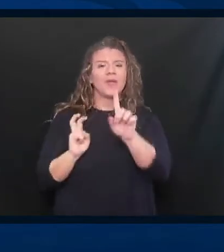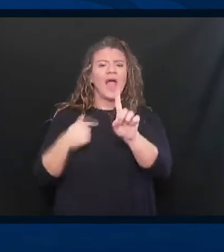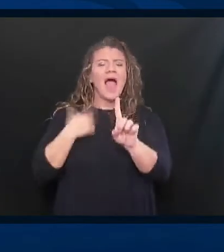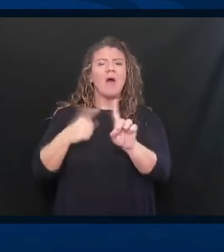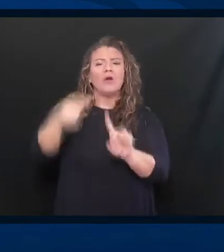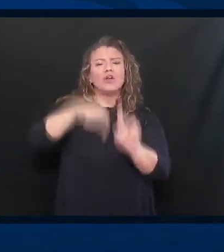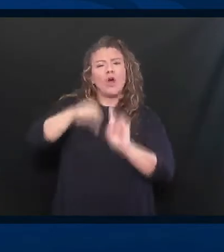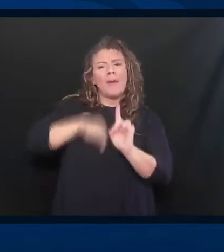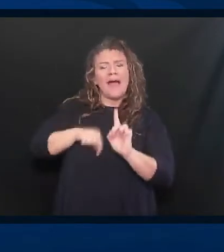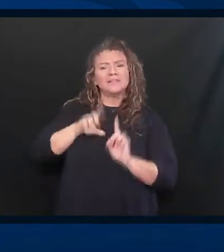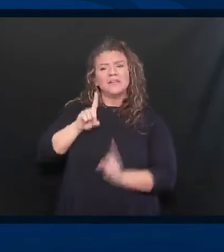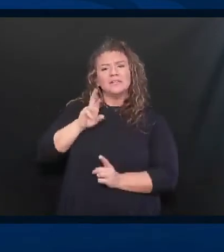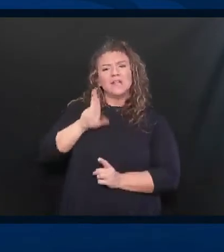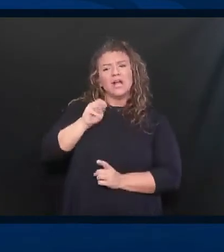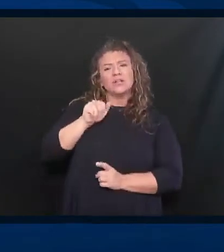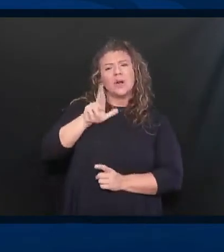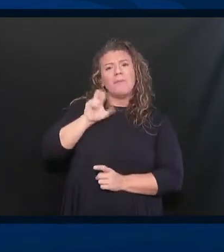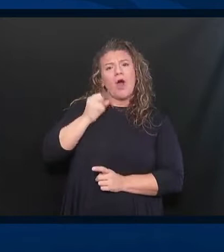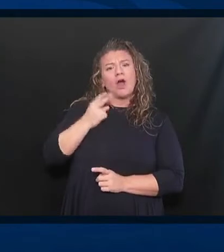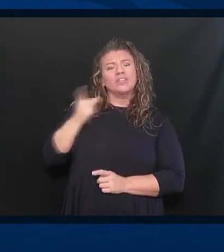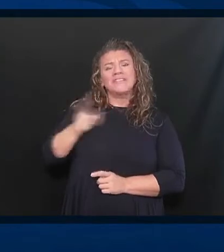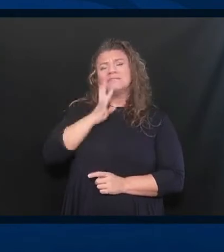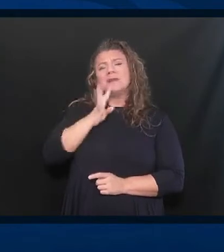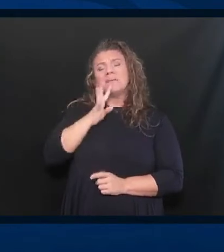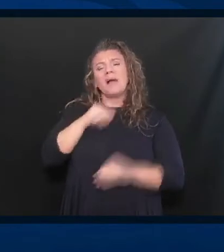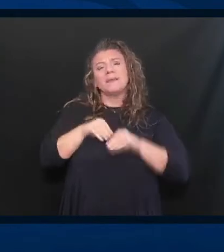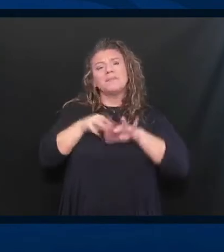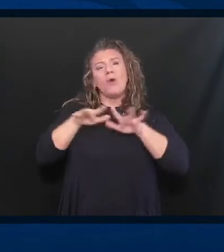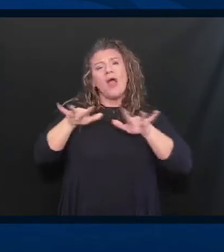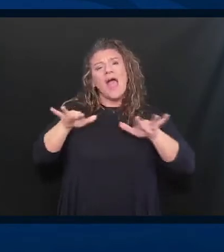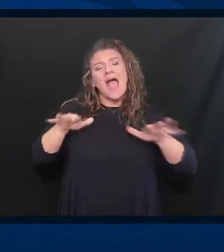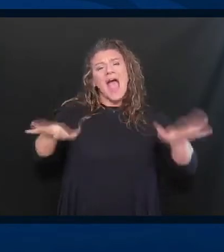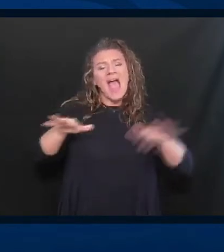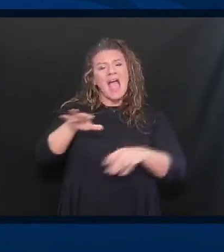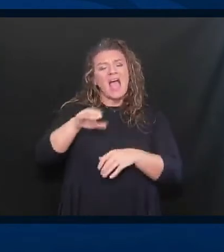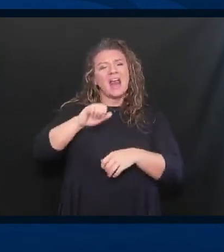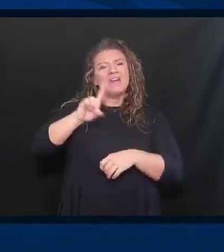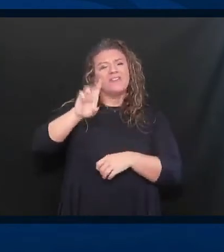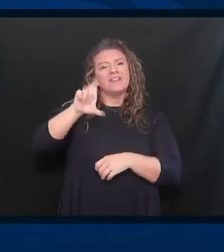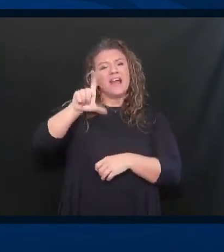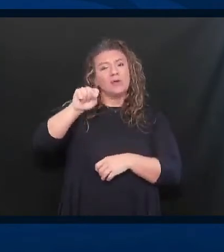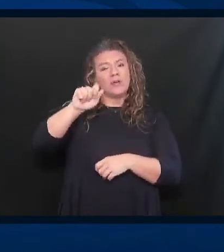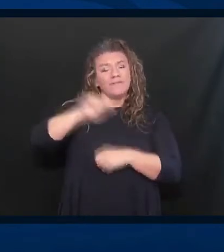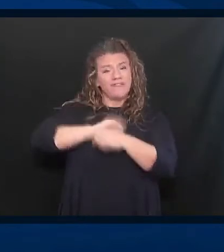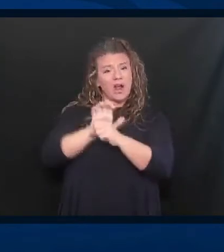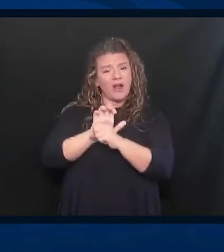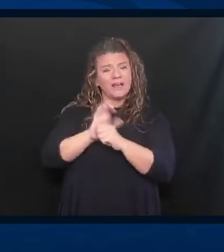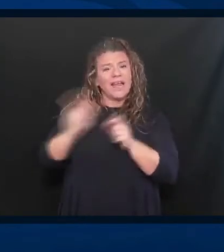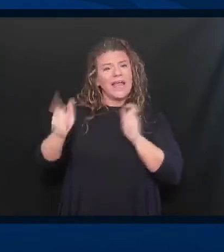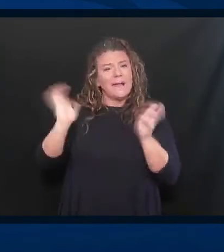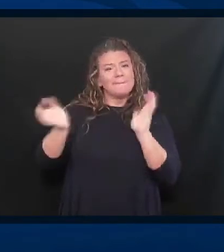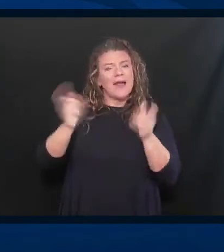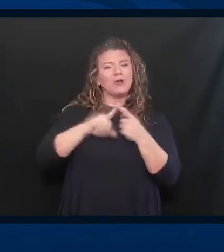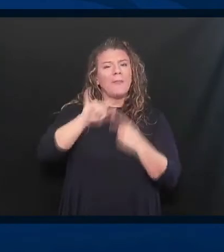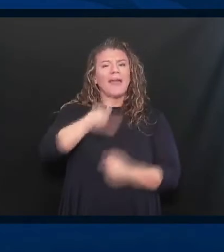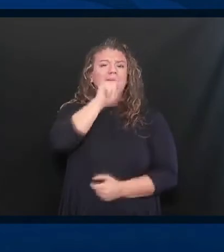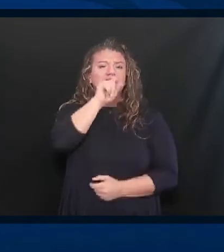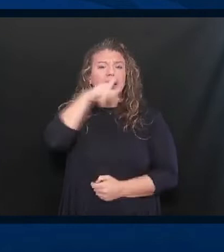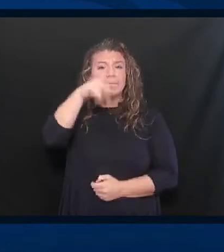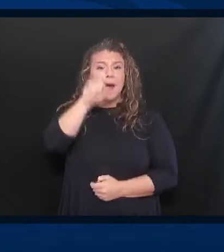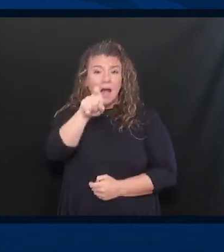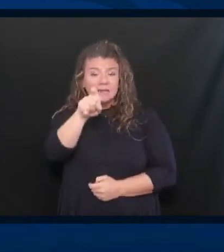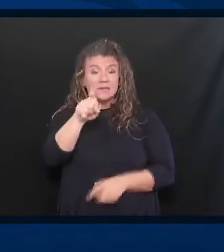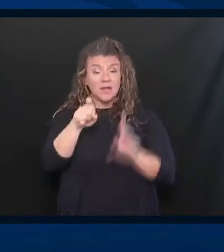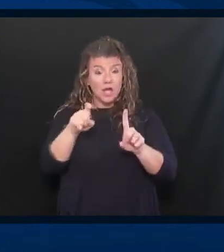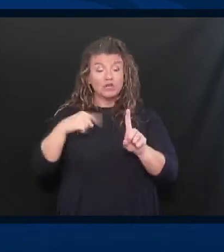Dr. Marsh said about the spread of the Delta variant being more like spreading chickenpox. And I've seen numbers to where the spread